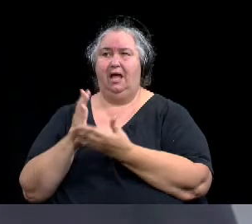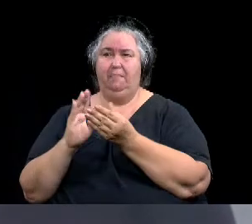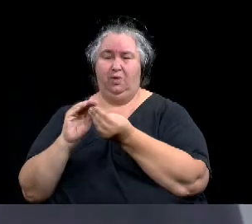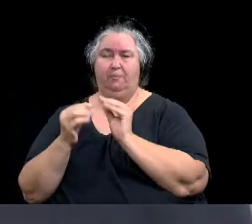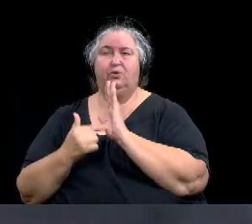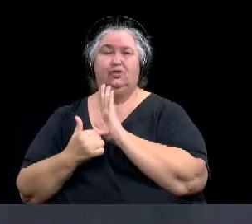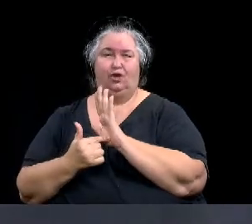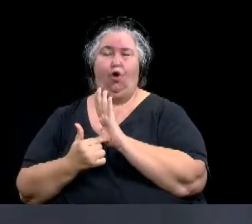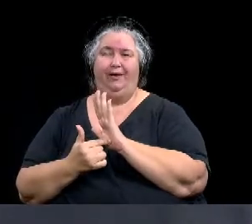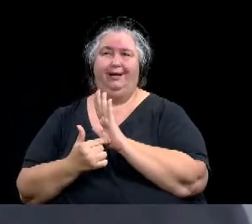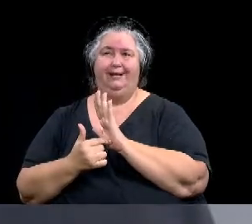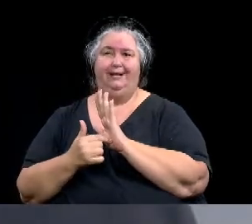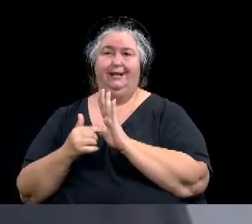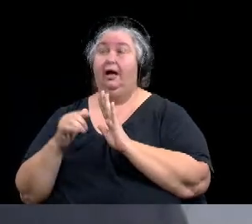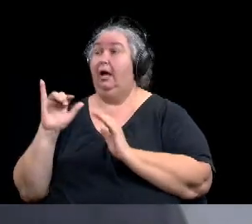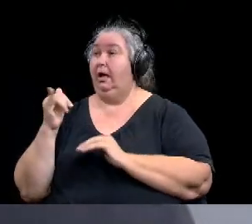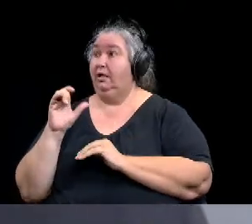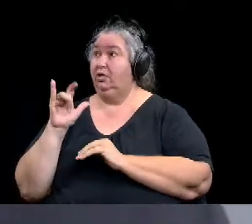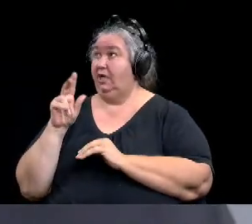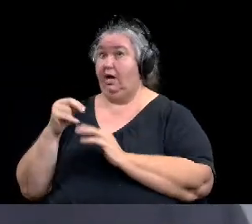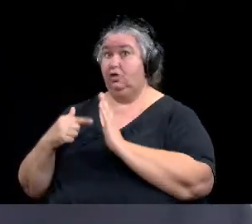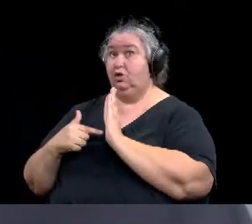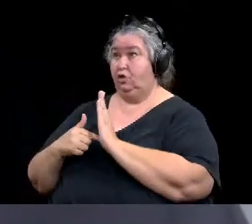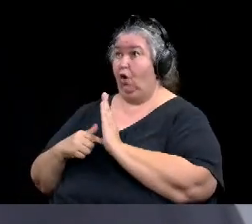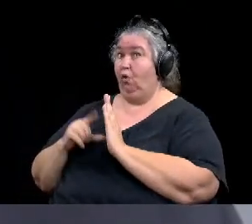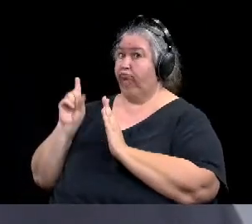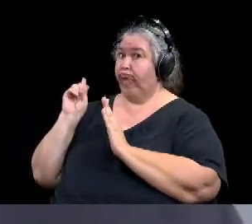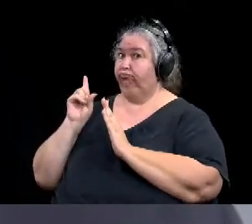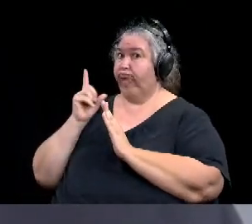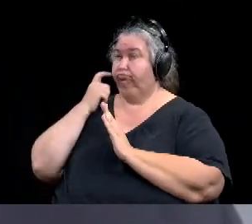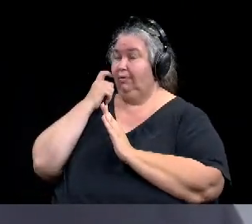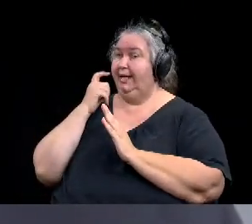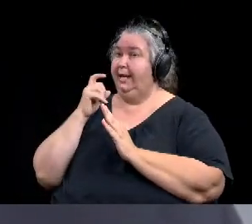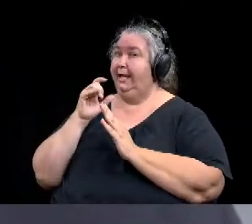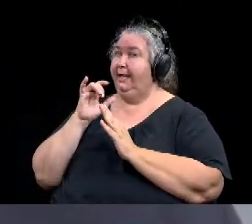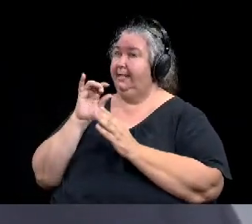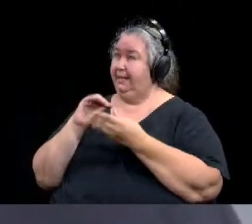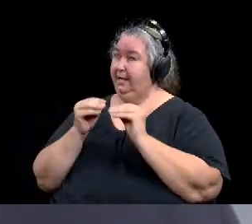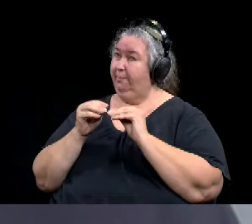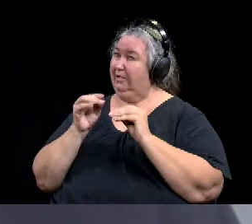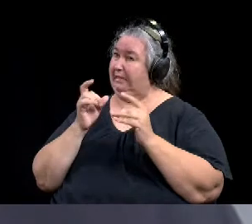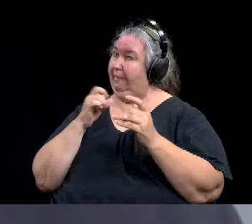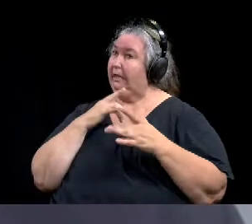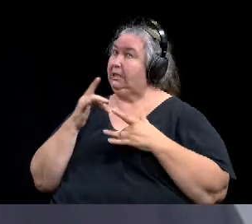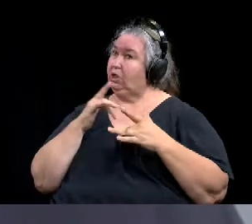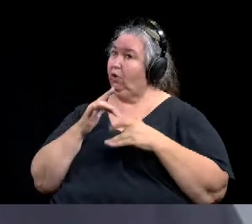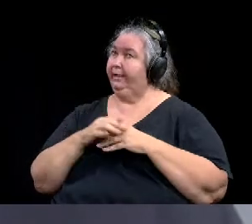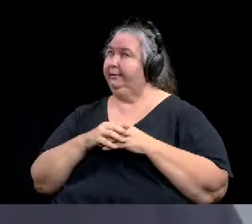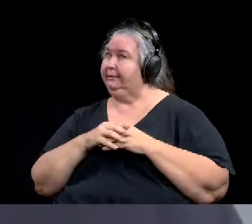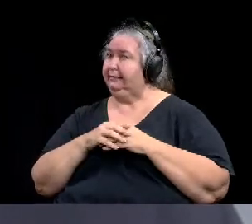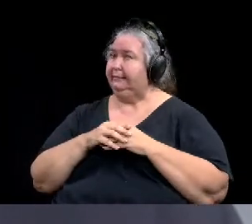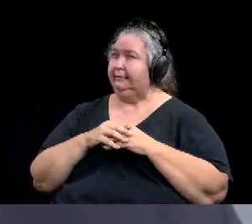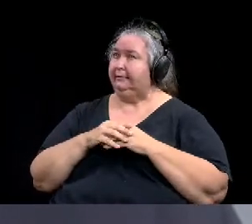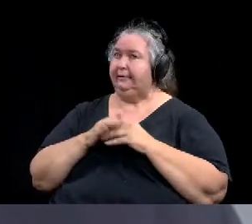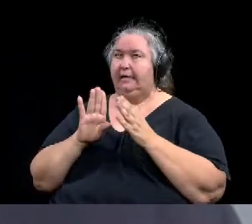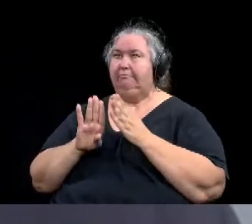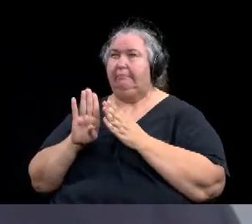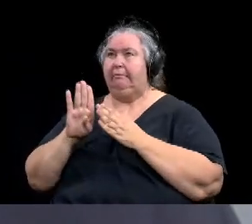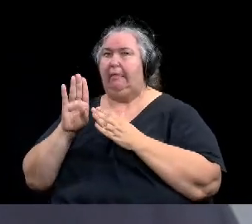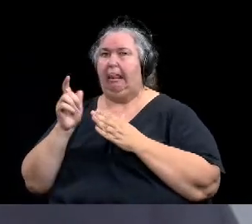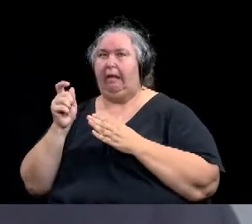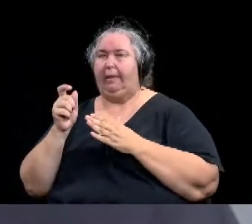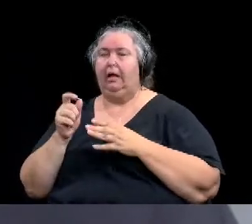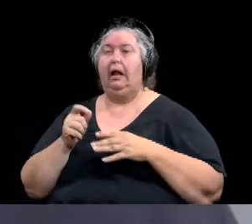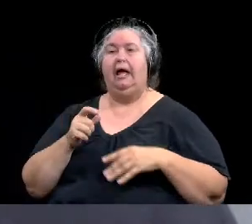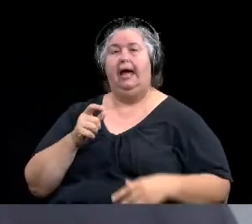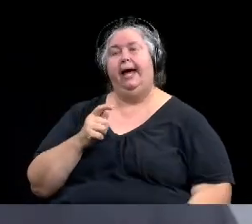and Jackson showed a while ago some that are concerning. But we think that, and